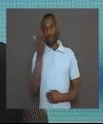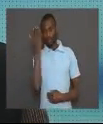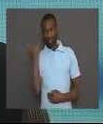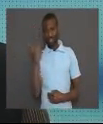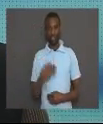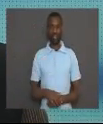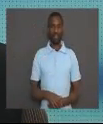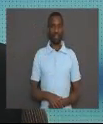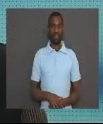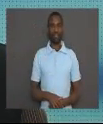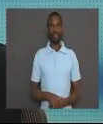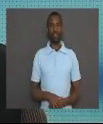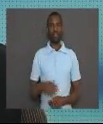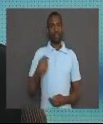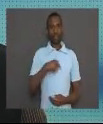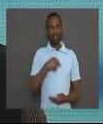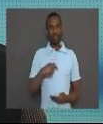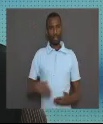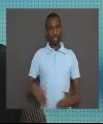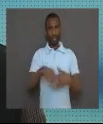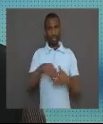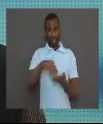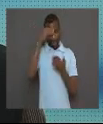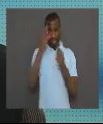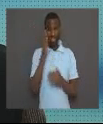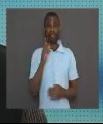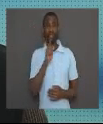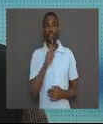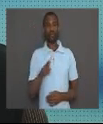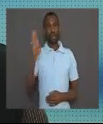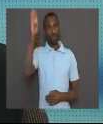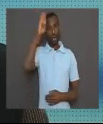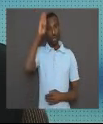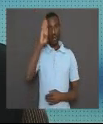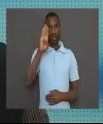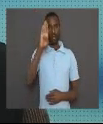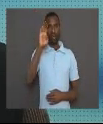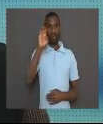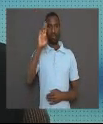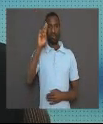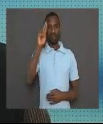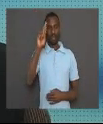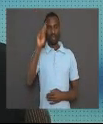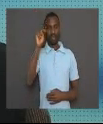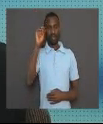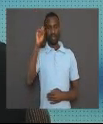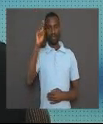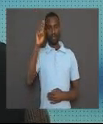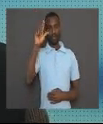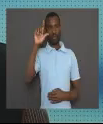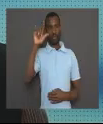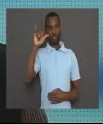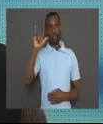Previously, we were introduced to the Bernoulli principle, as well as